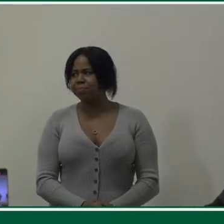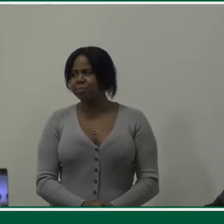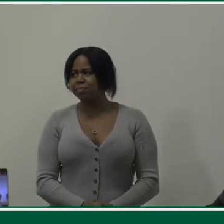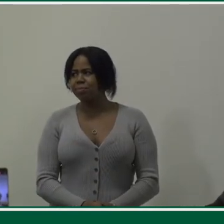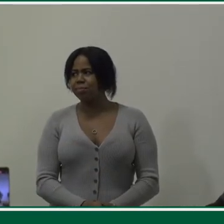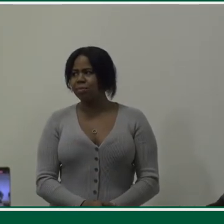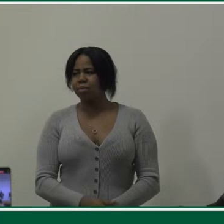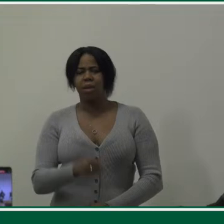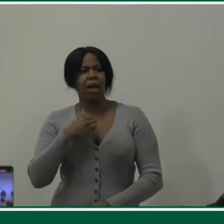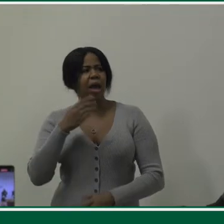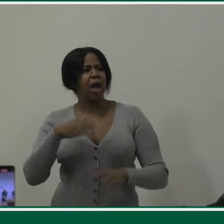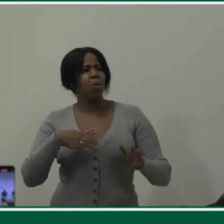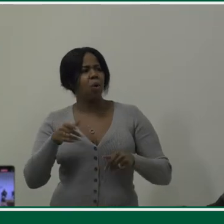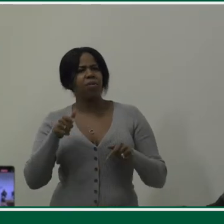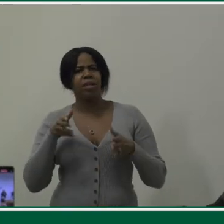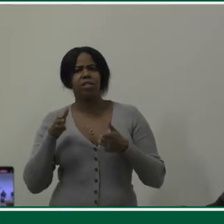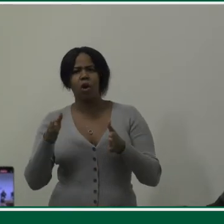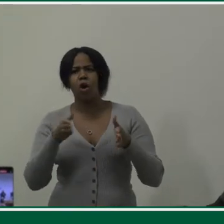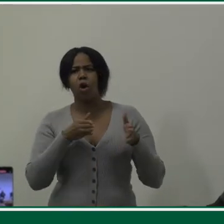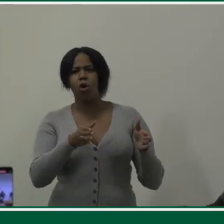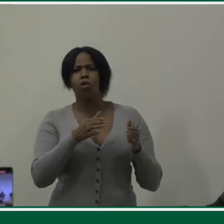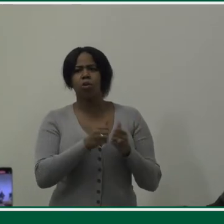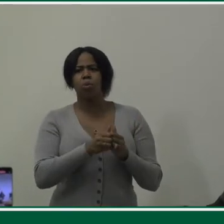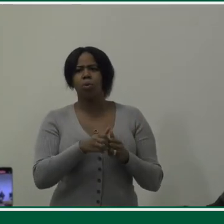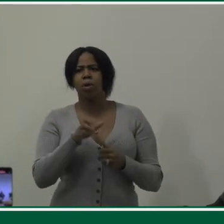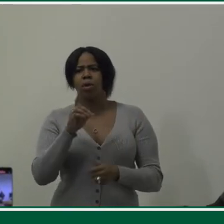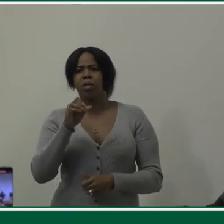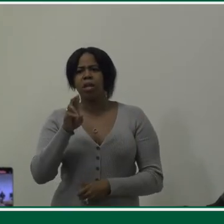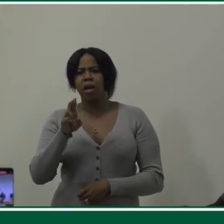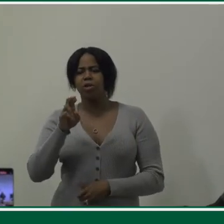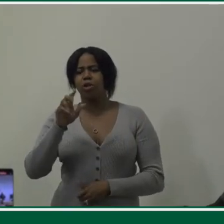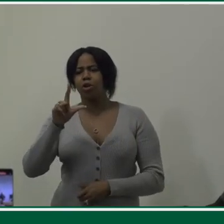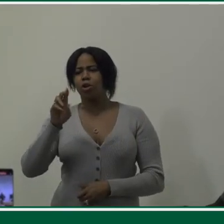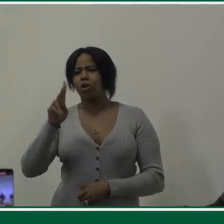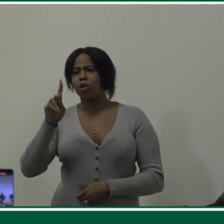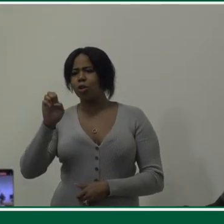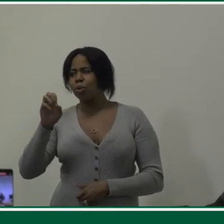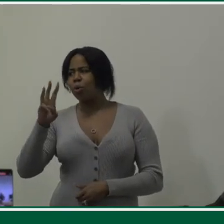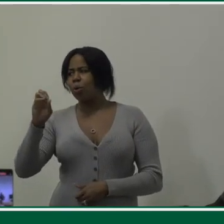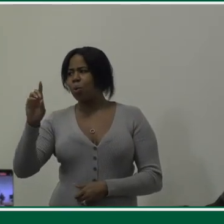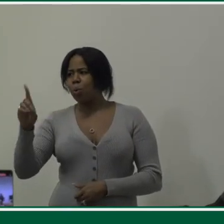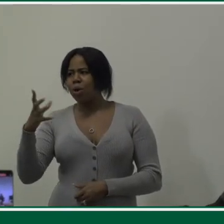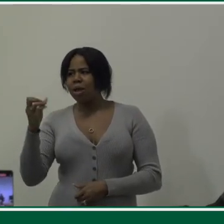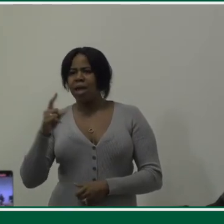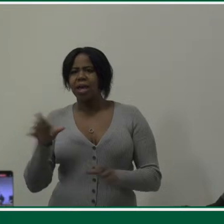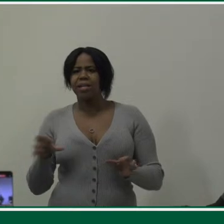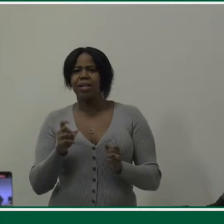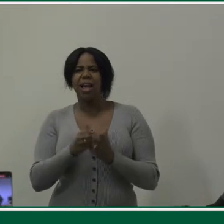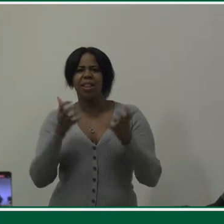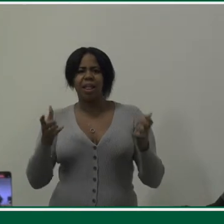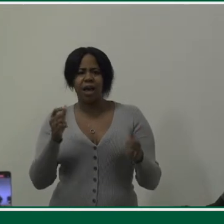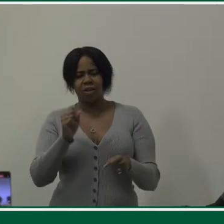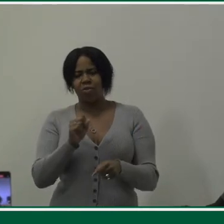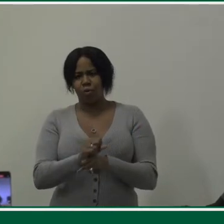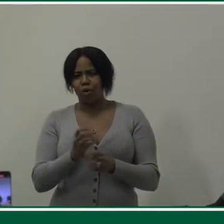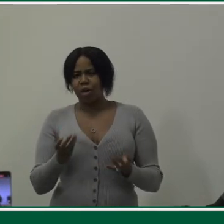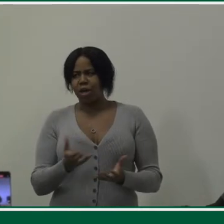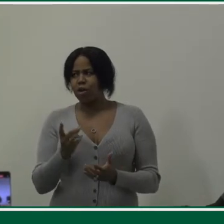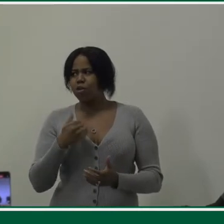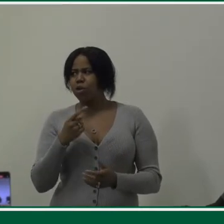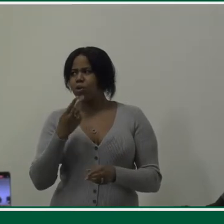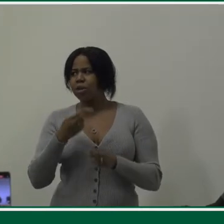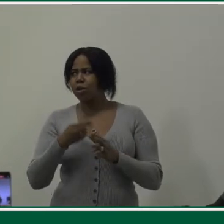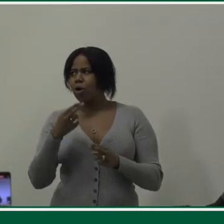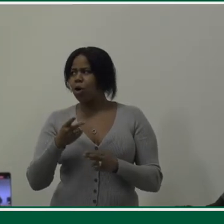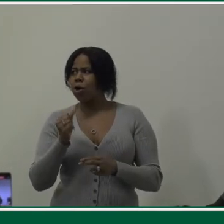I walked these halls with Dr. Luke Wood, and did a lot of work here. So this poem is called Black